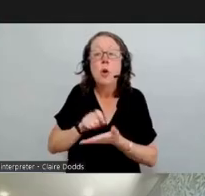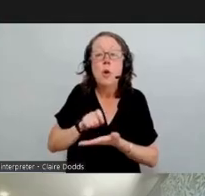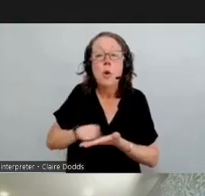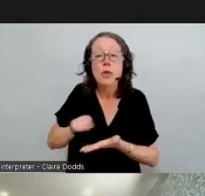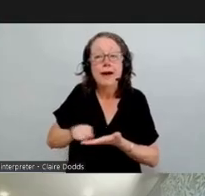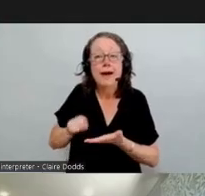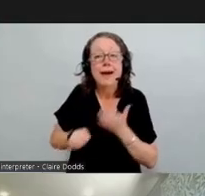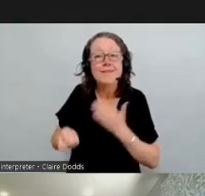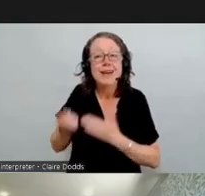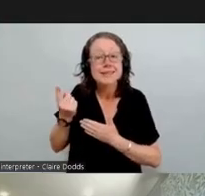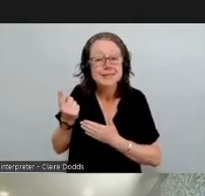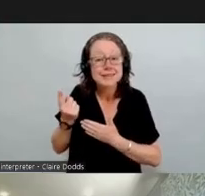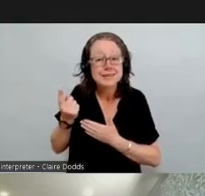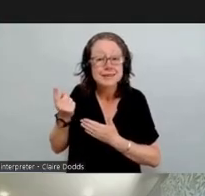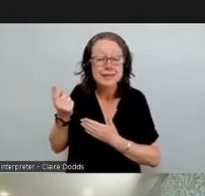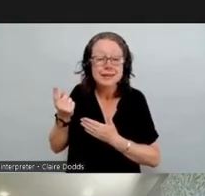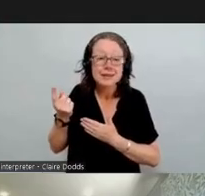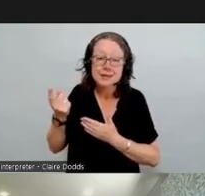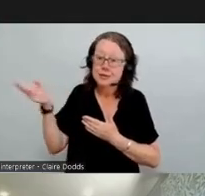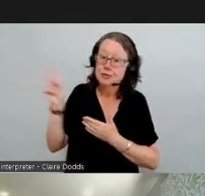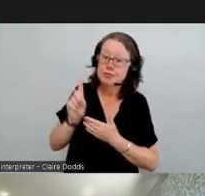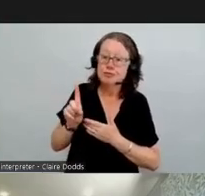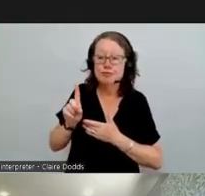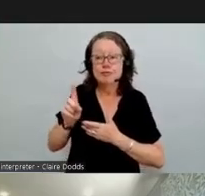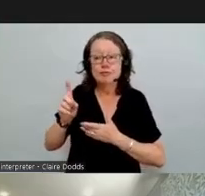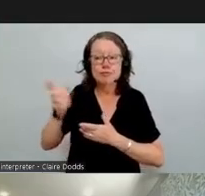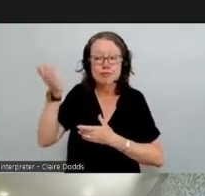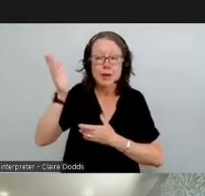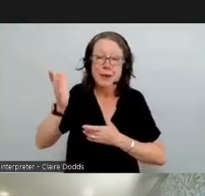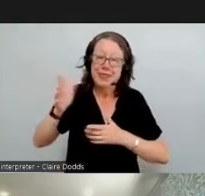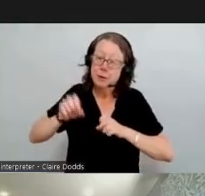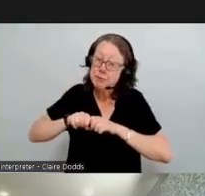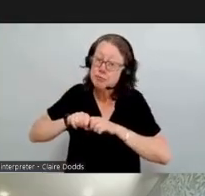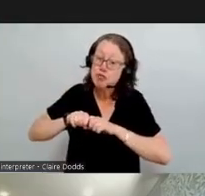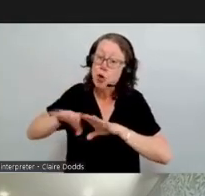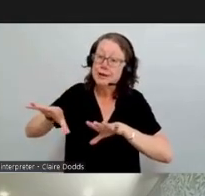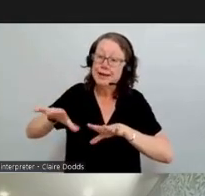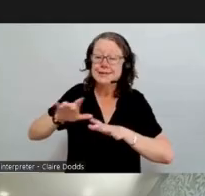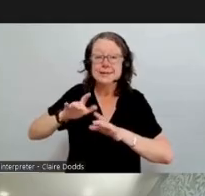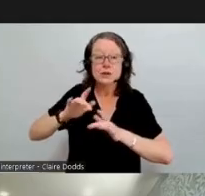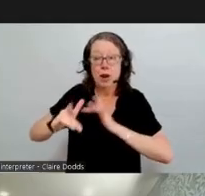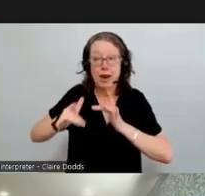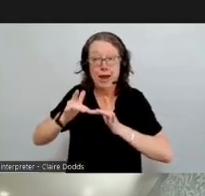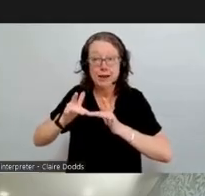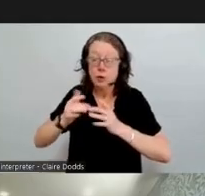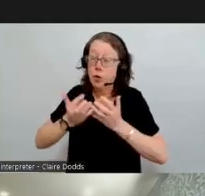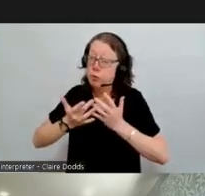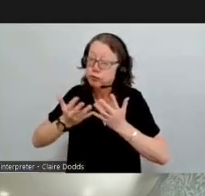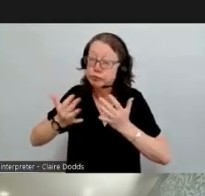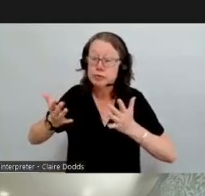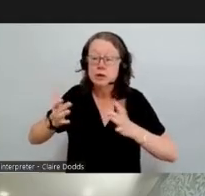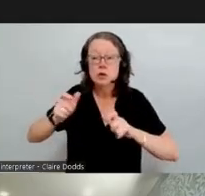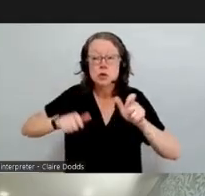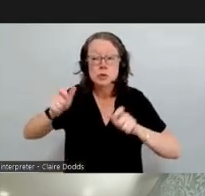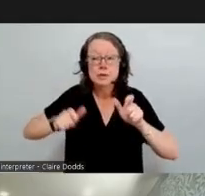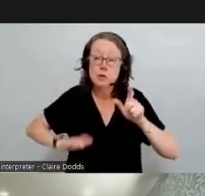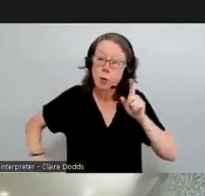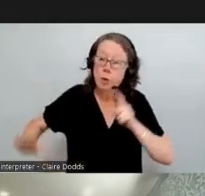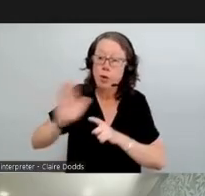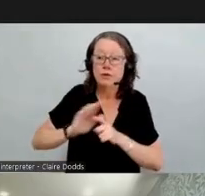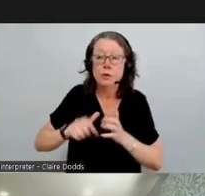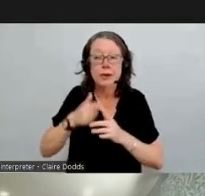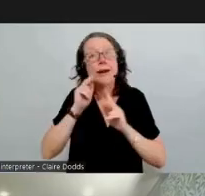out to hundreds of thousands of students at a time, and national assemblies which tell the story